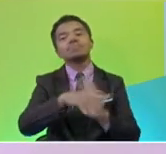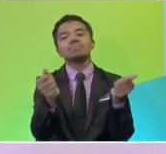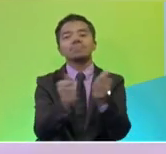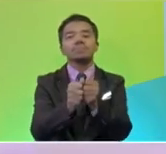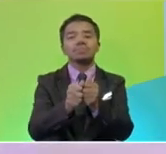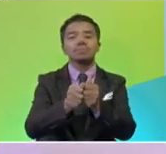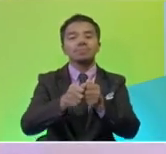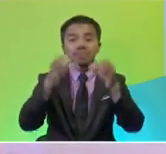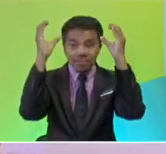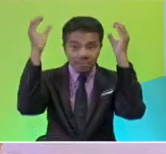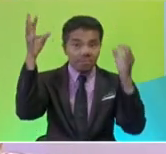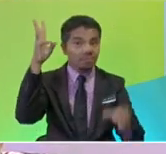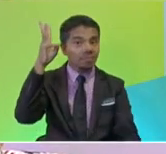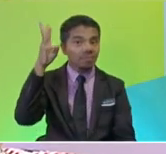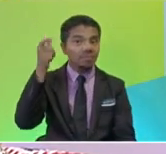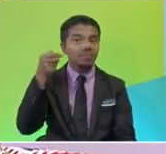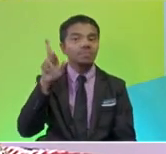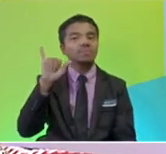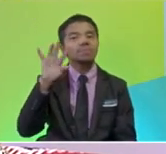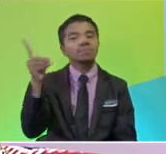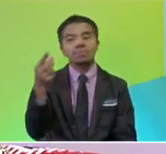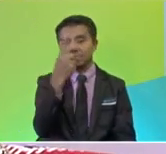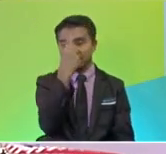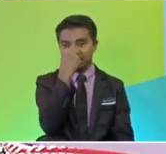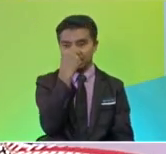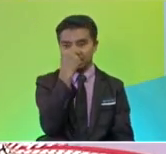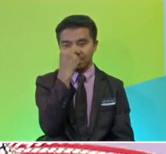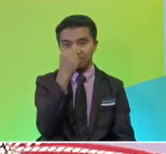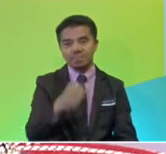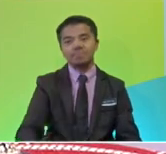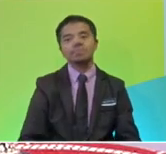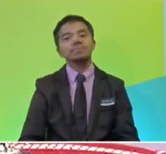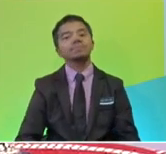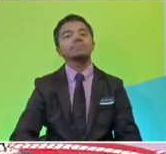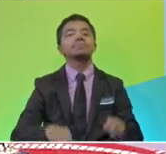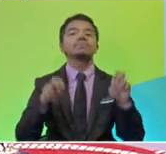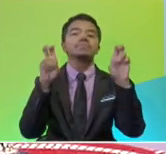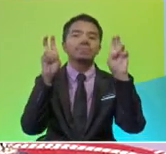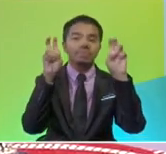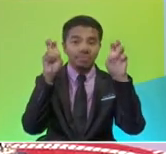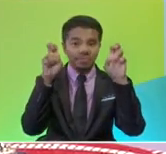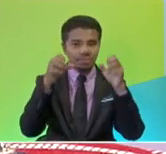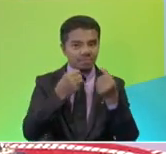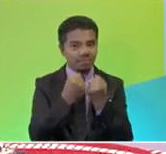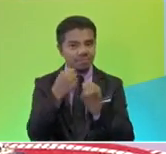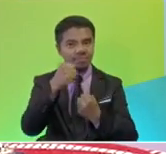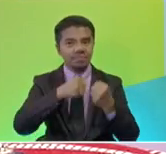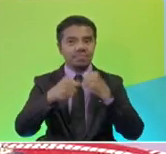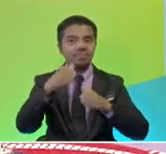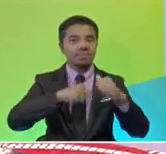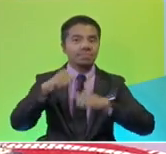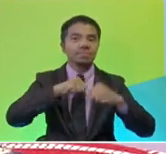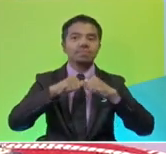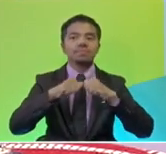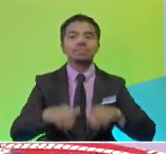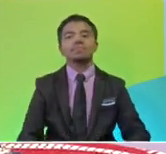Mr. Warid for Bahasa Inggeris. Now today our topic is sports, and Mr. Warid, without further ado, I am excited. Our